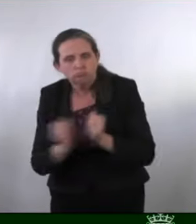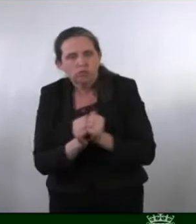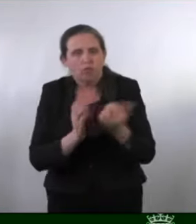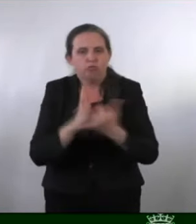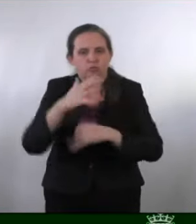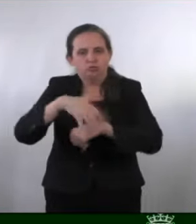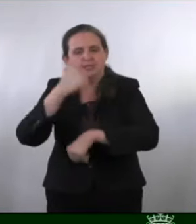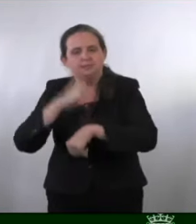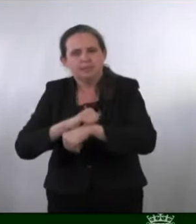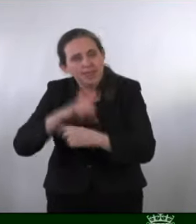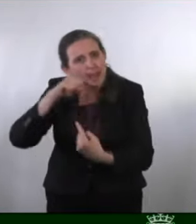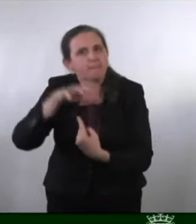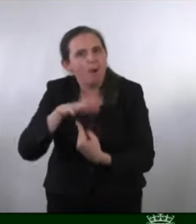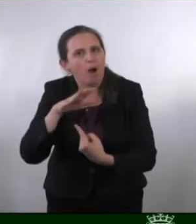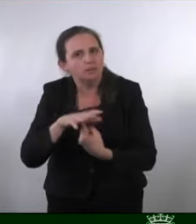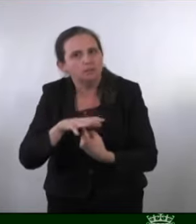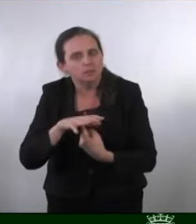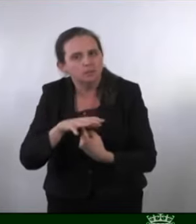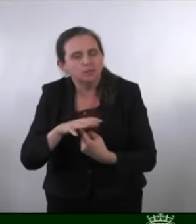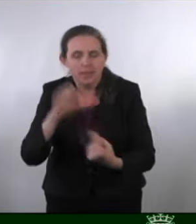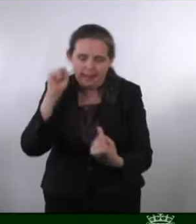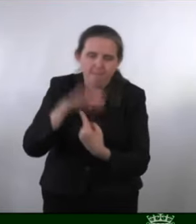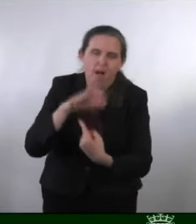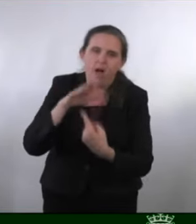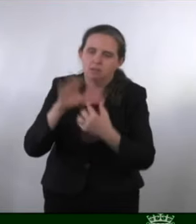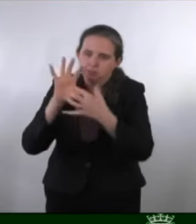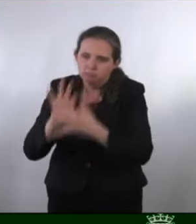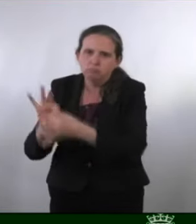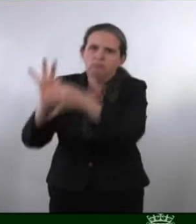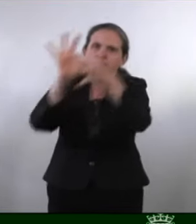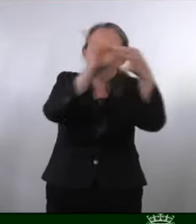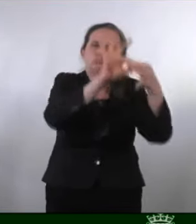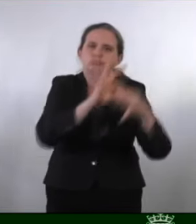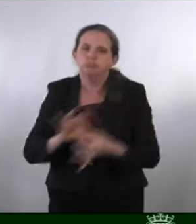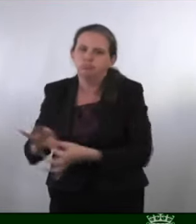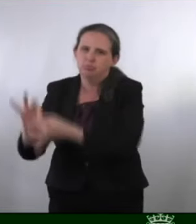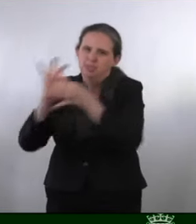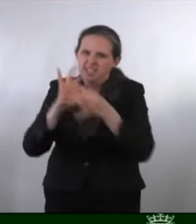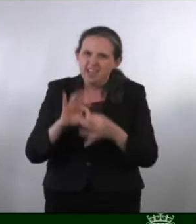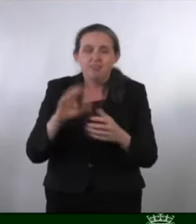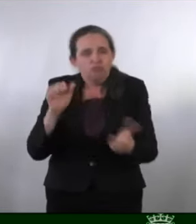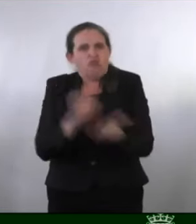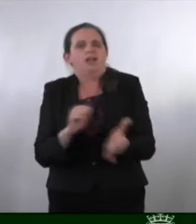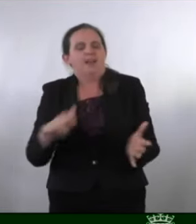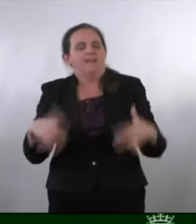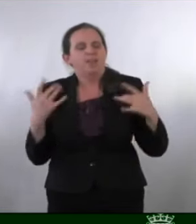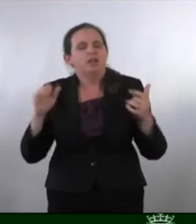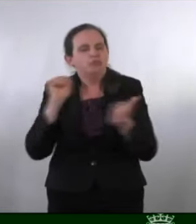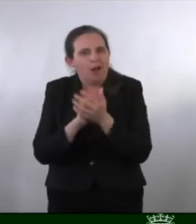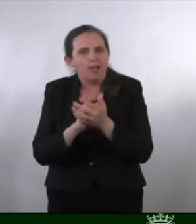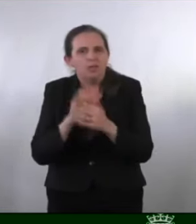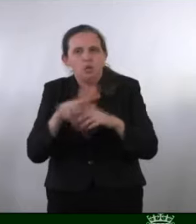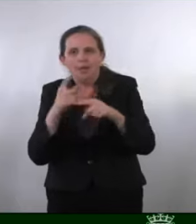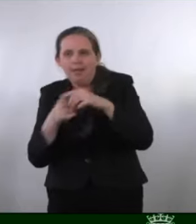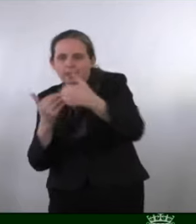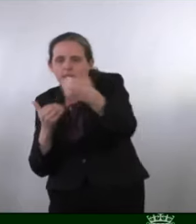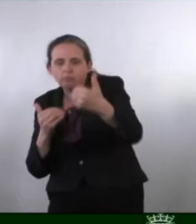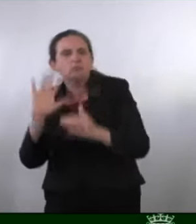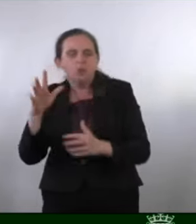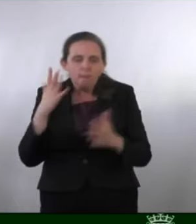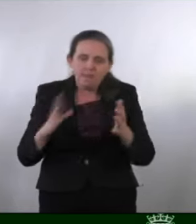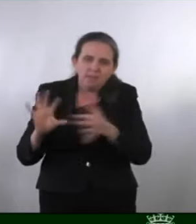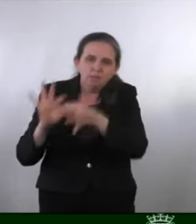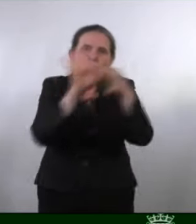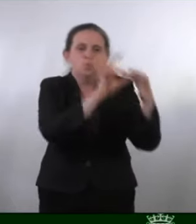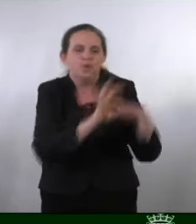await details on this and the evidence that supports the steps being taken, but the four-nation approach is the right approach. Now for the